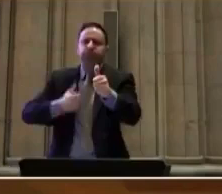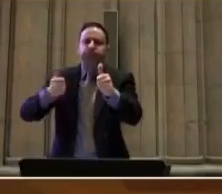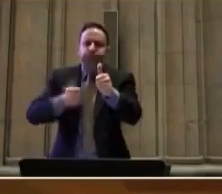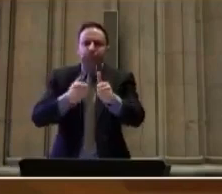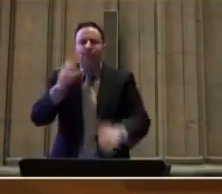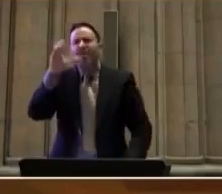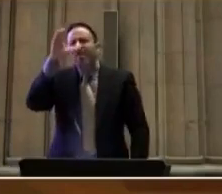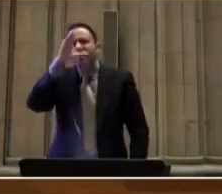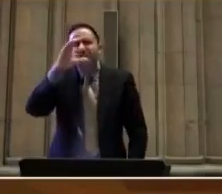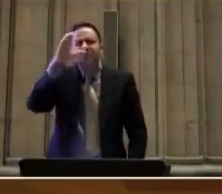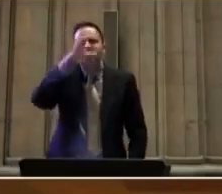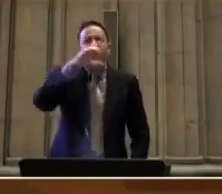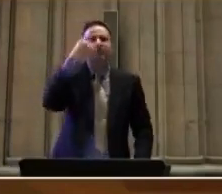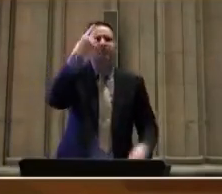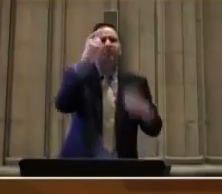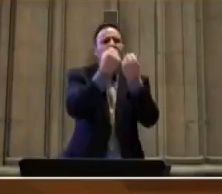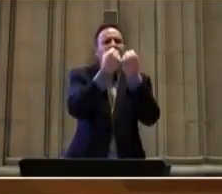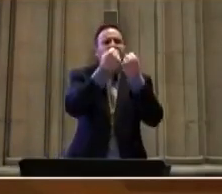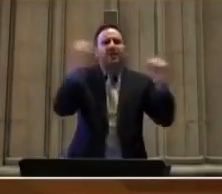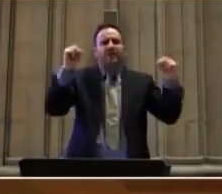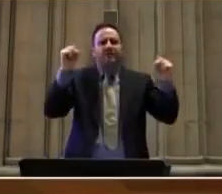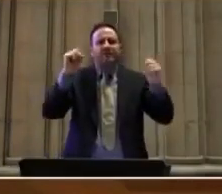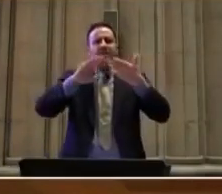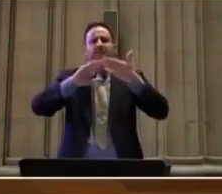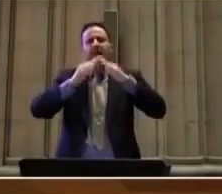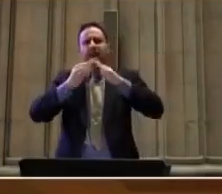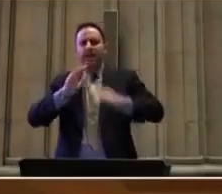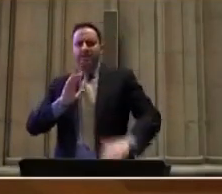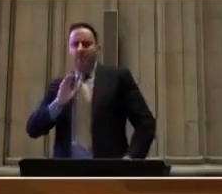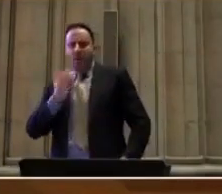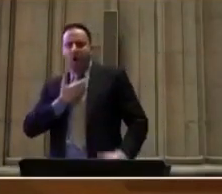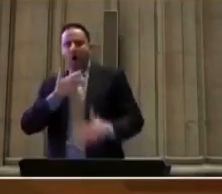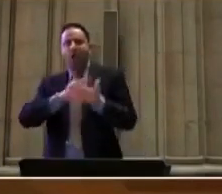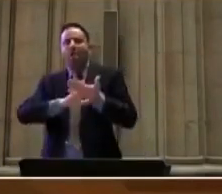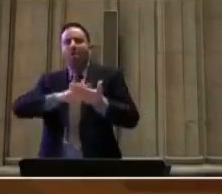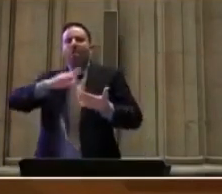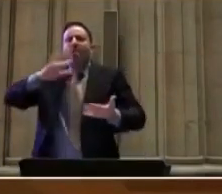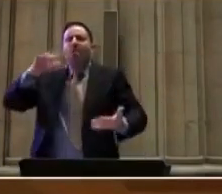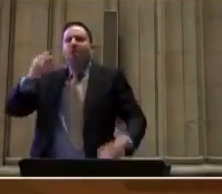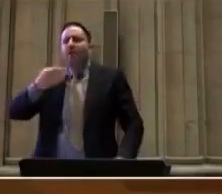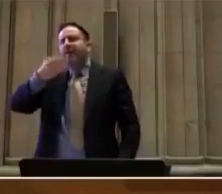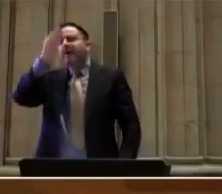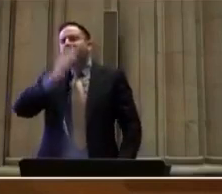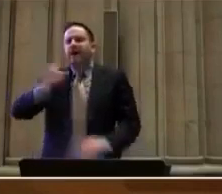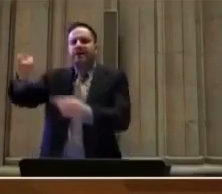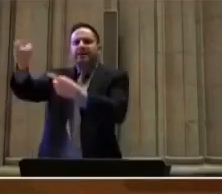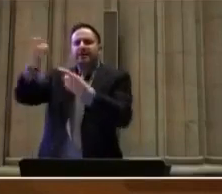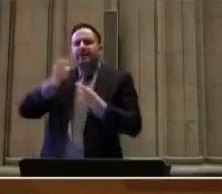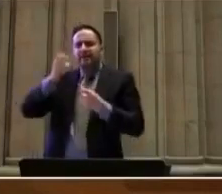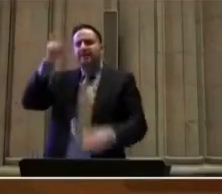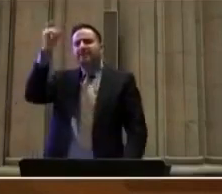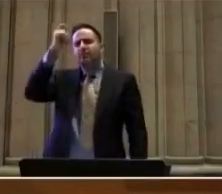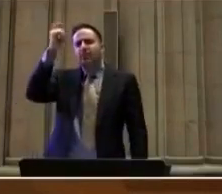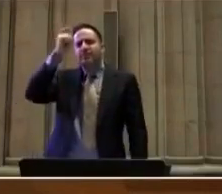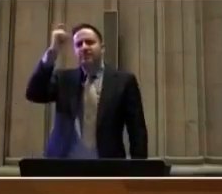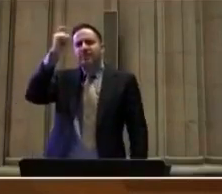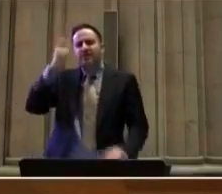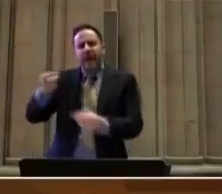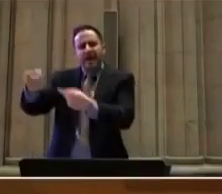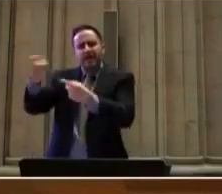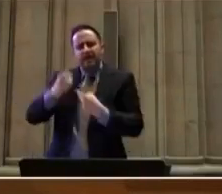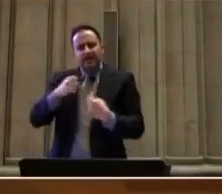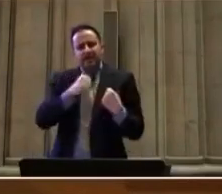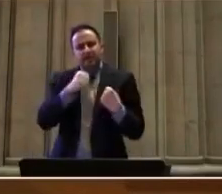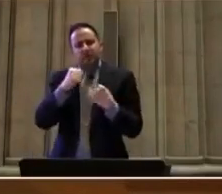for thy salvation be our glory evermore. Oh God, grant us wisdom and grant us courage for